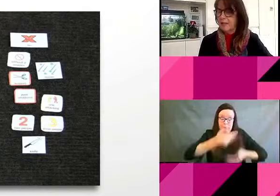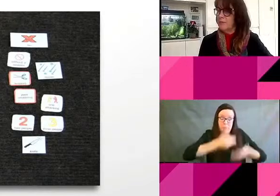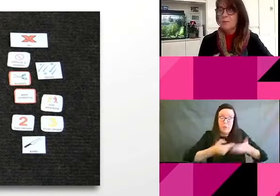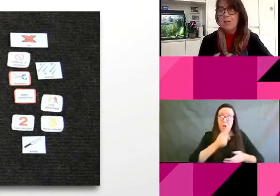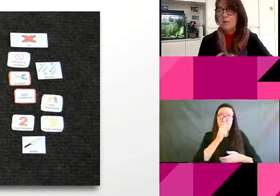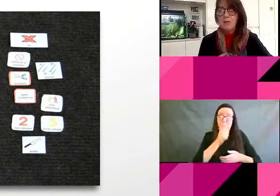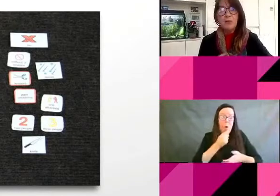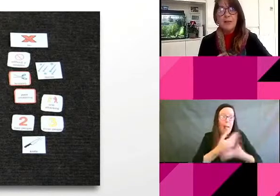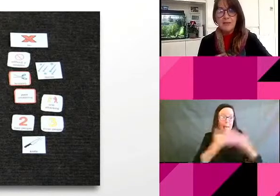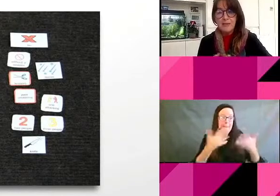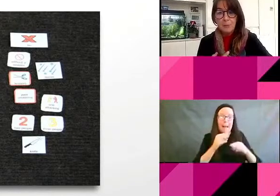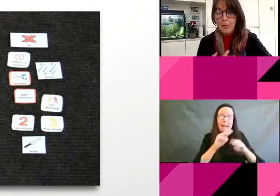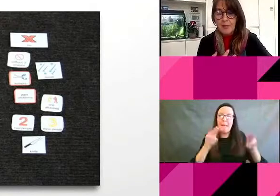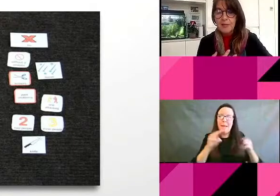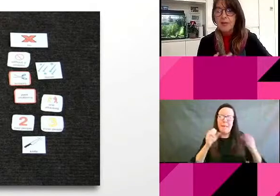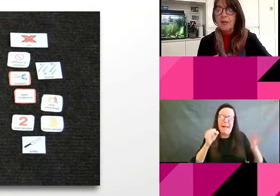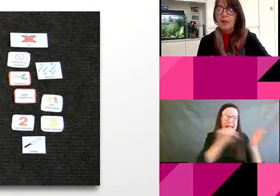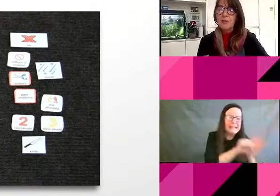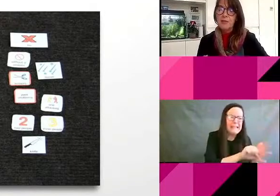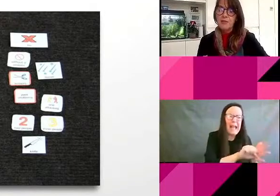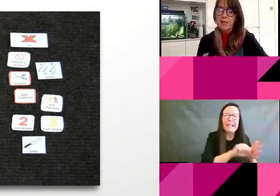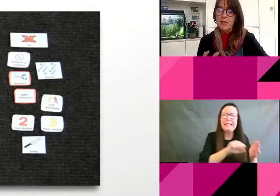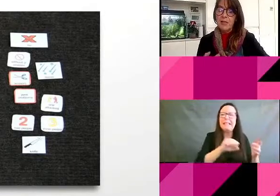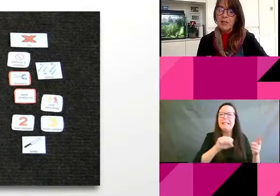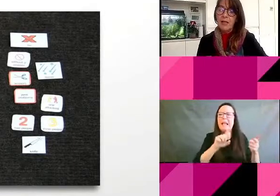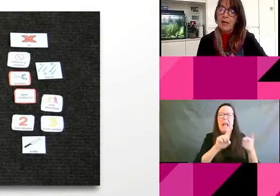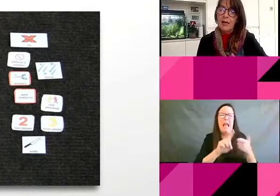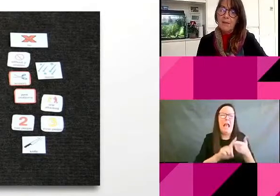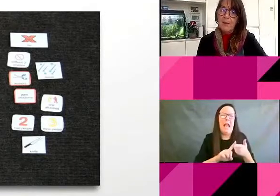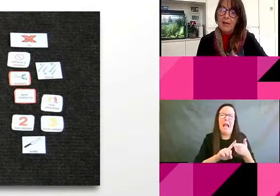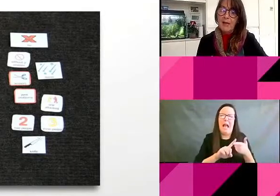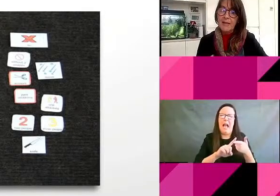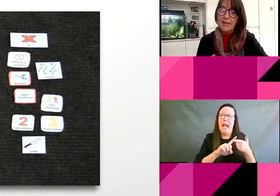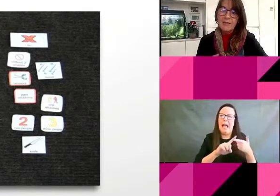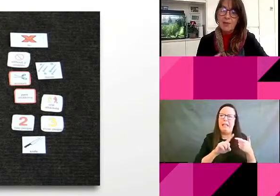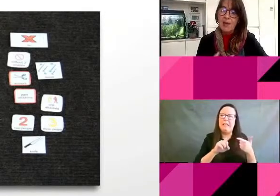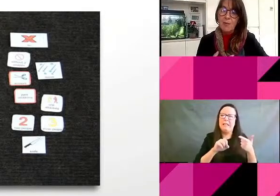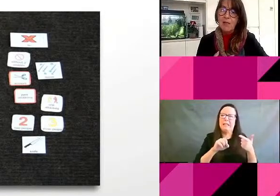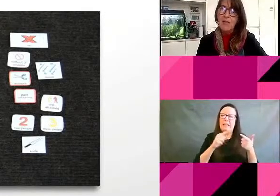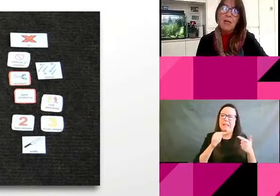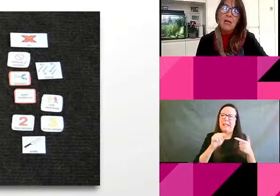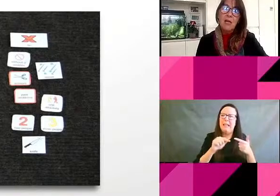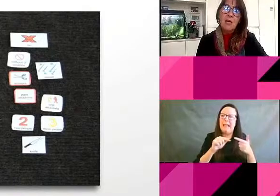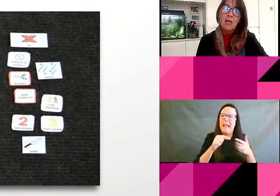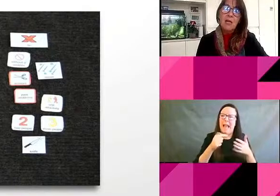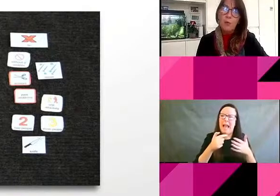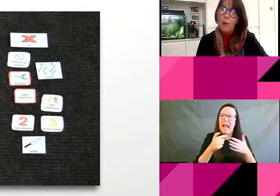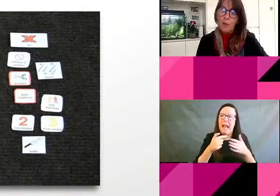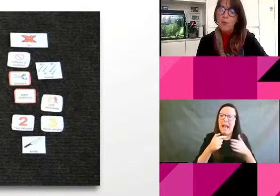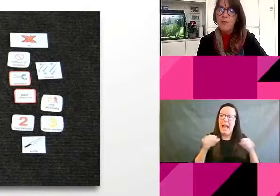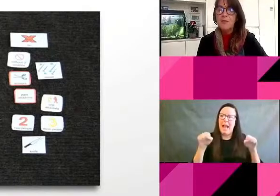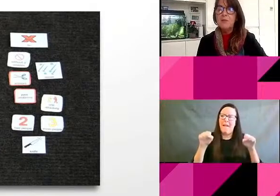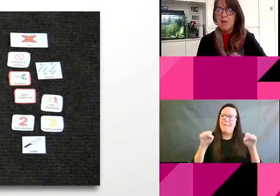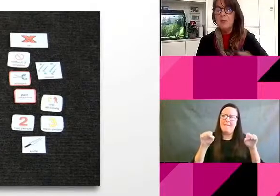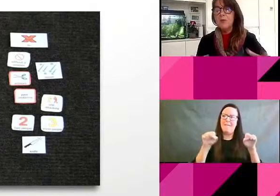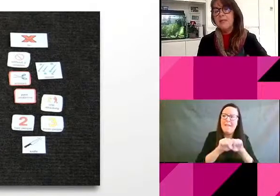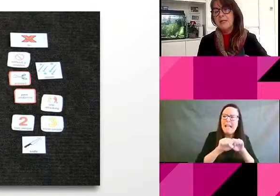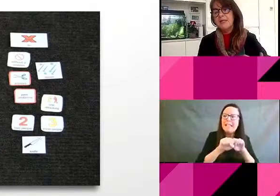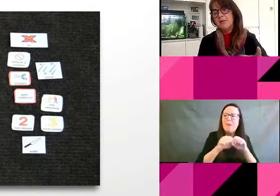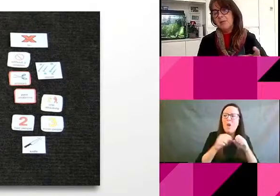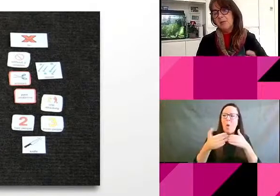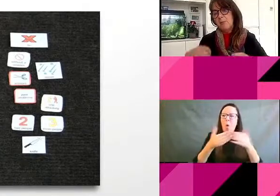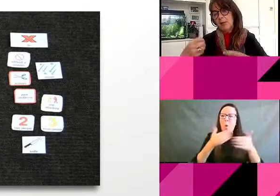and it was all over 2 ounces of weed, which is tragic, and how many, what the weapon was. He was